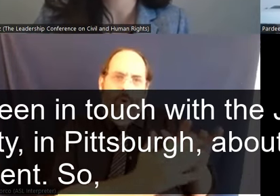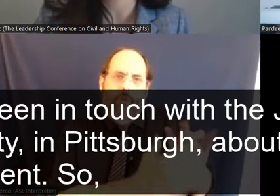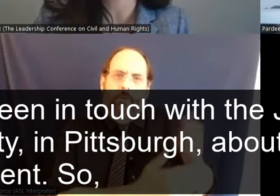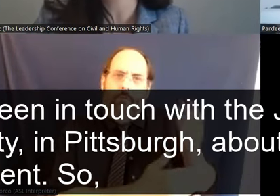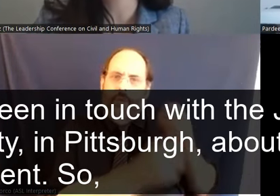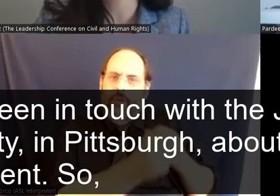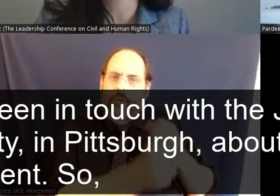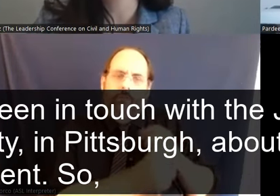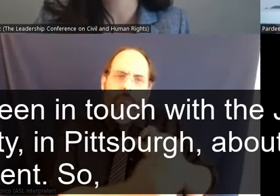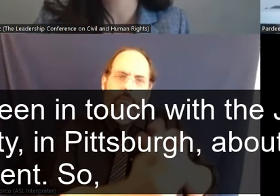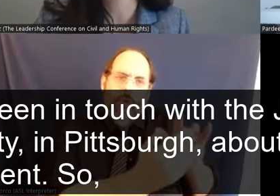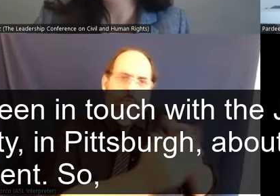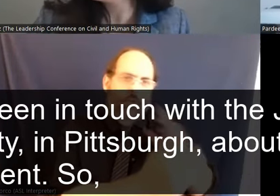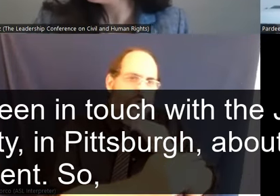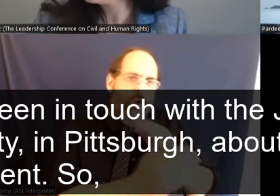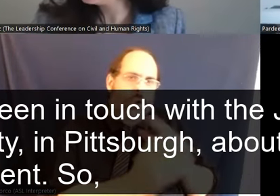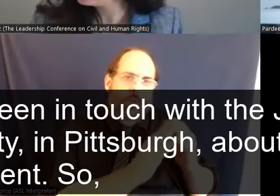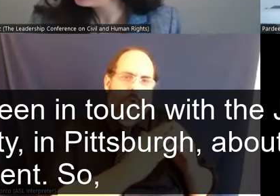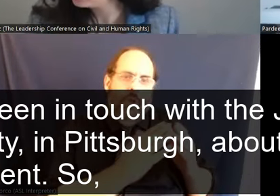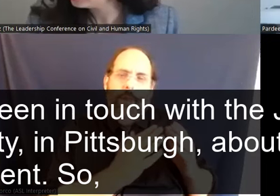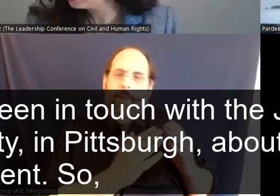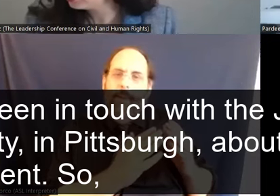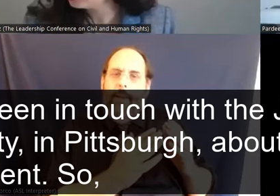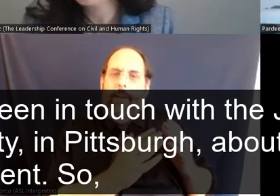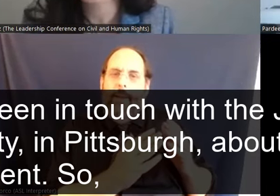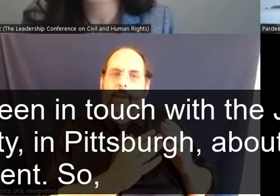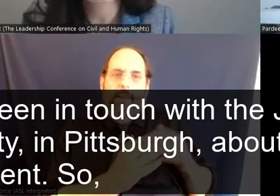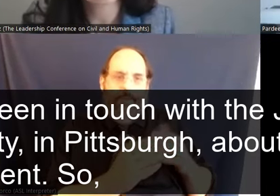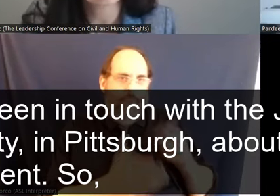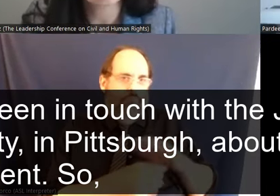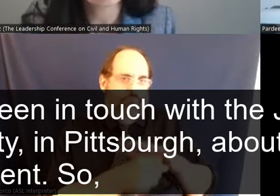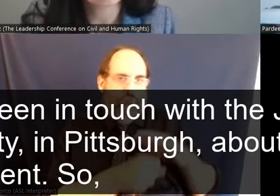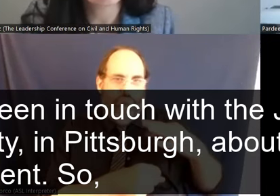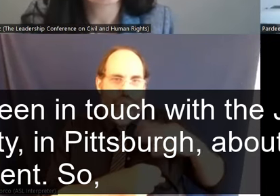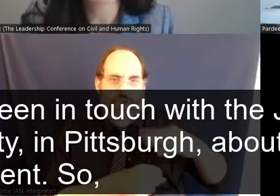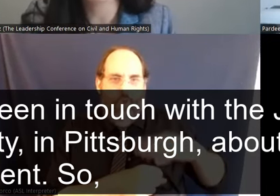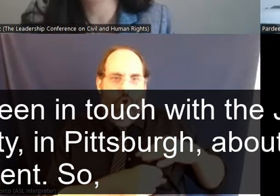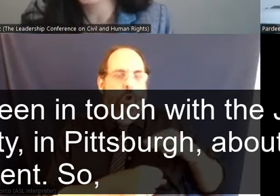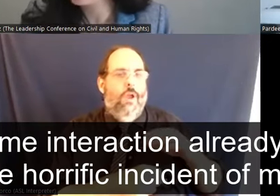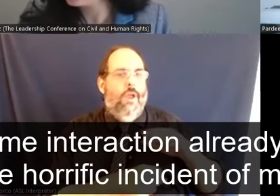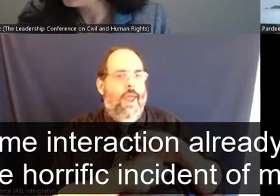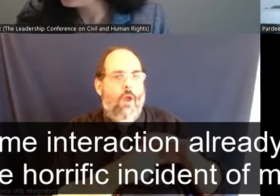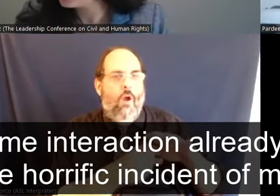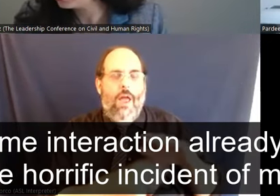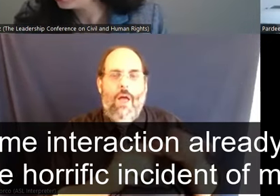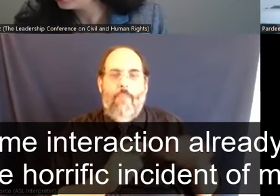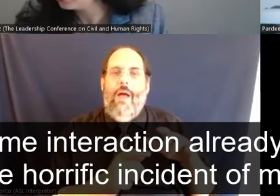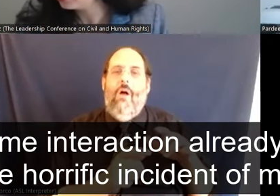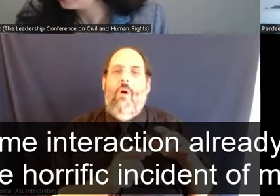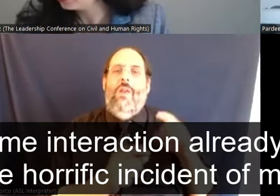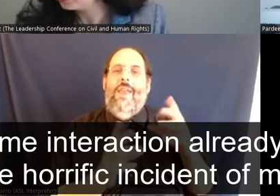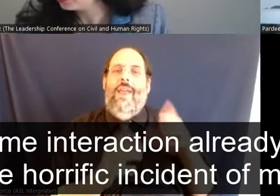been in touch with the Jewish community in Pittsburgh about hate crime enforcement. So